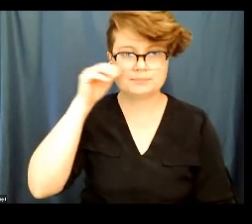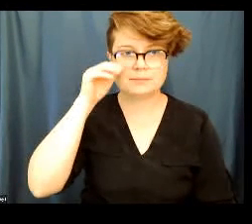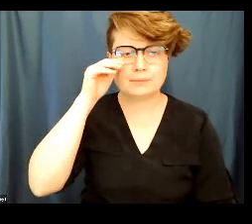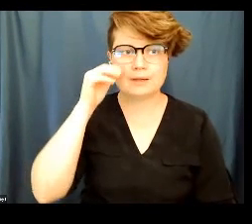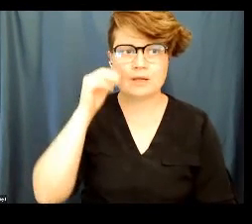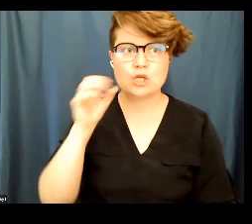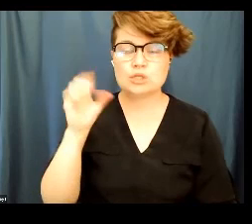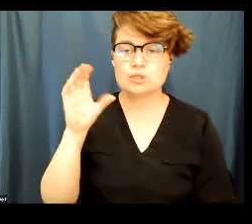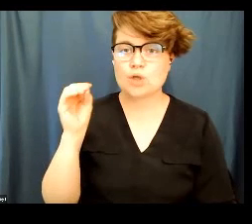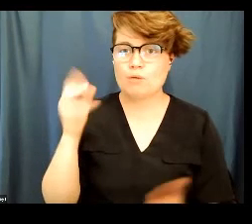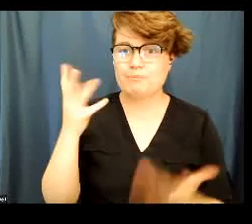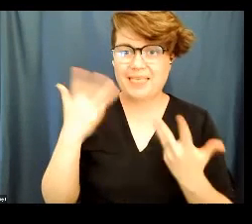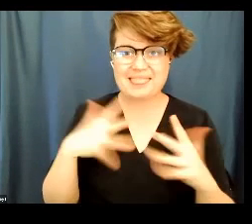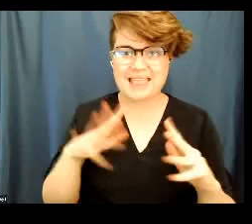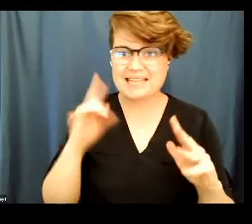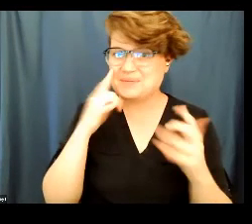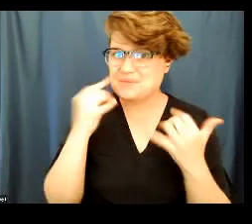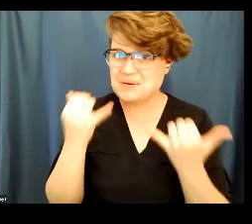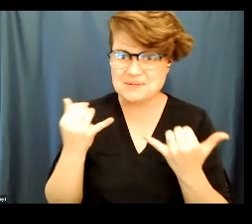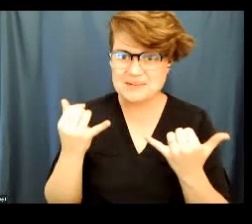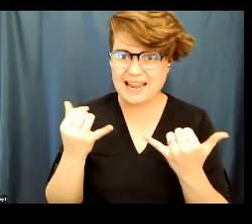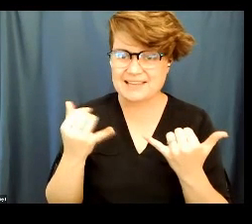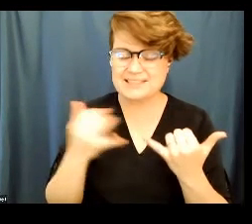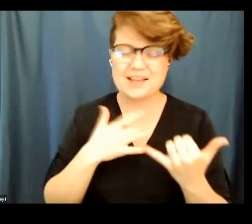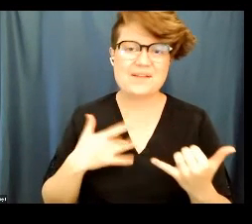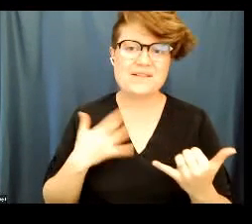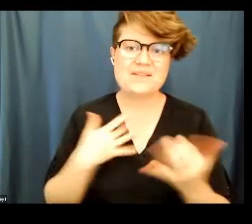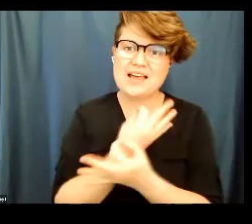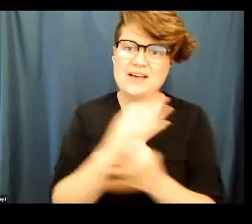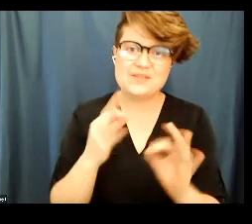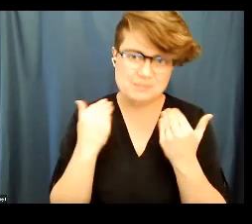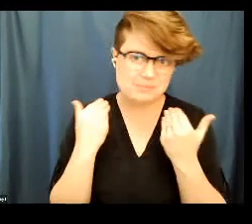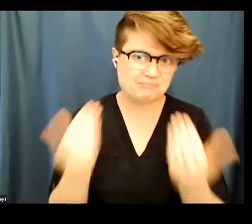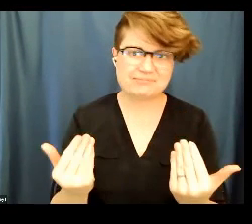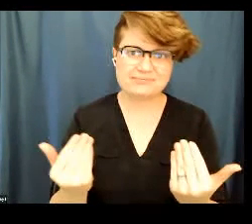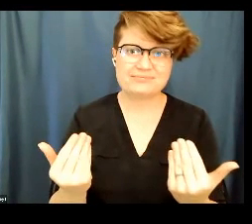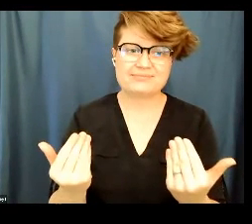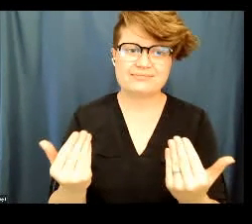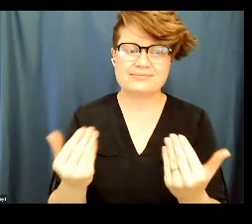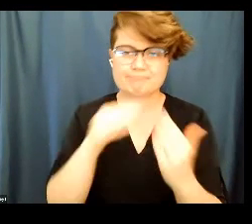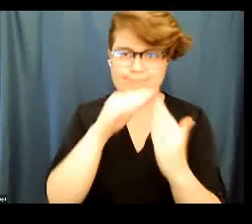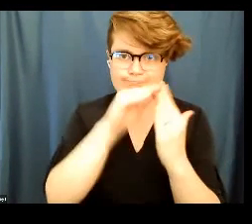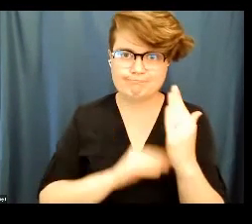So that's it for today. So feel free to complete